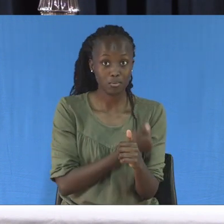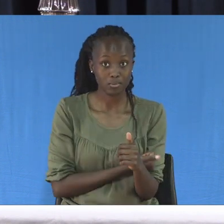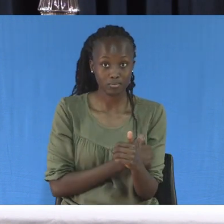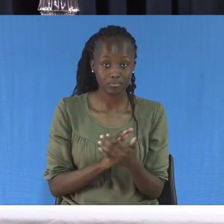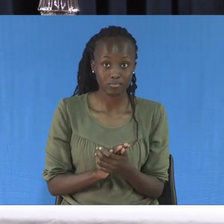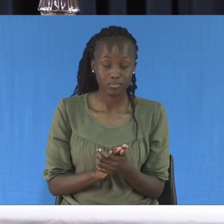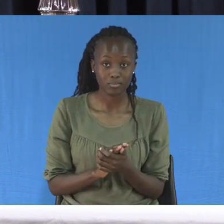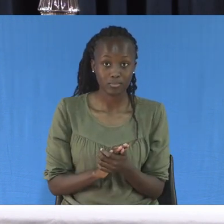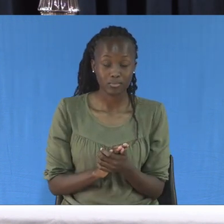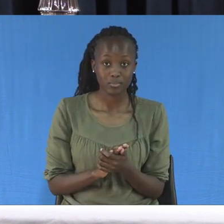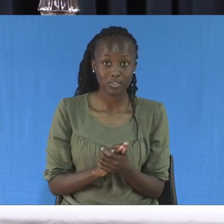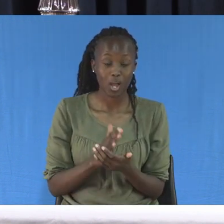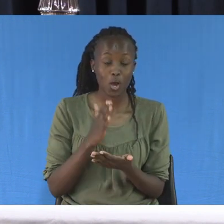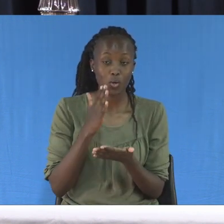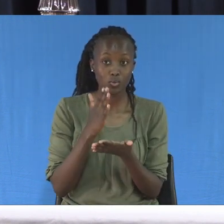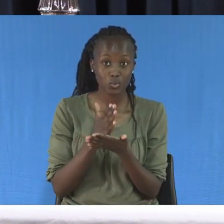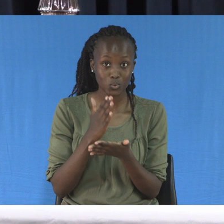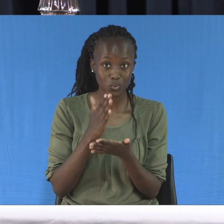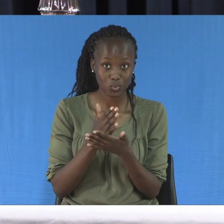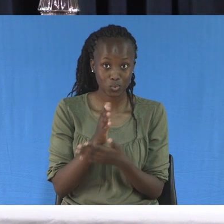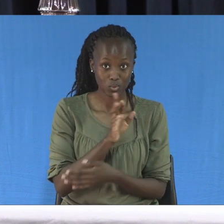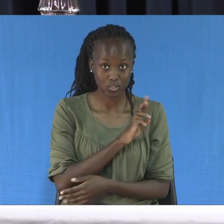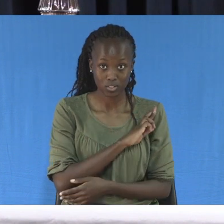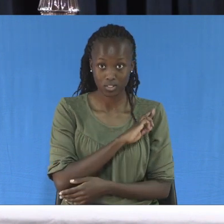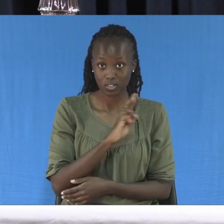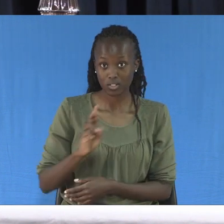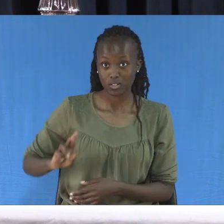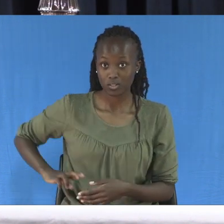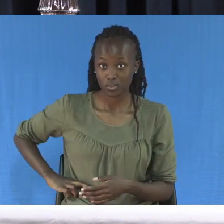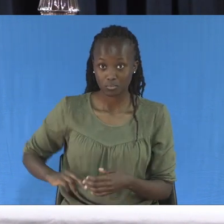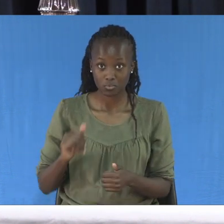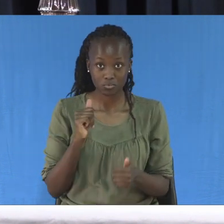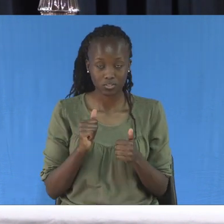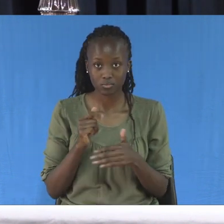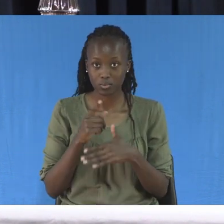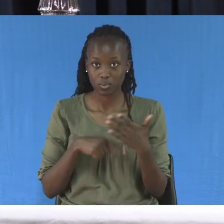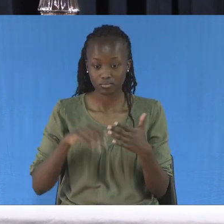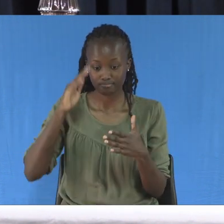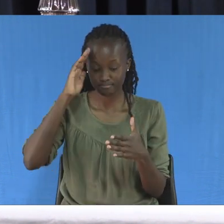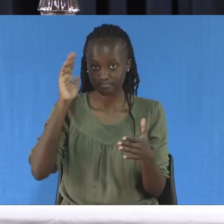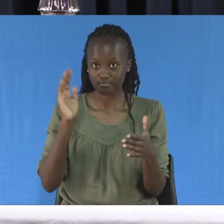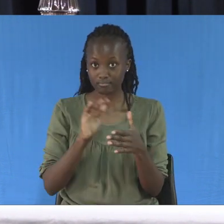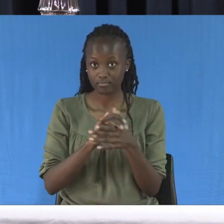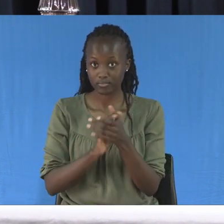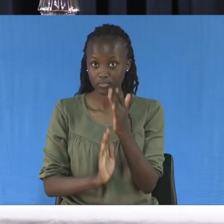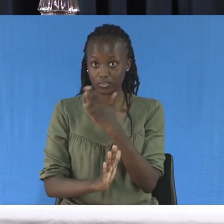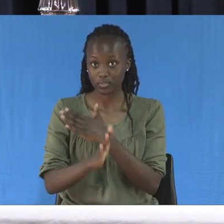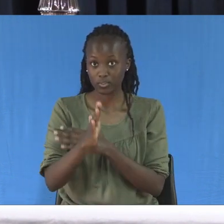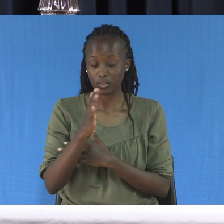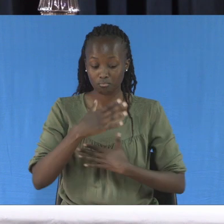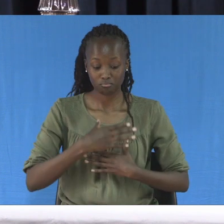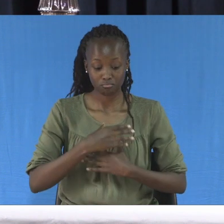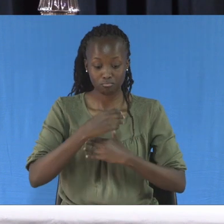the contrary, the true religion, that is believing in God and trusting in